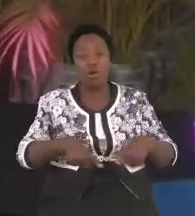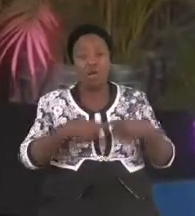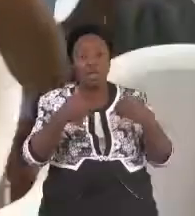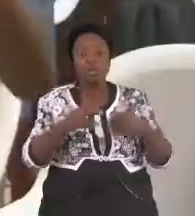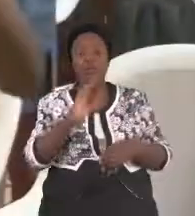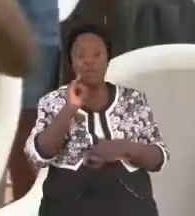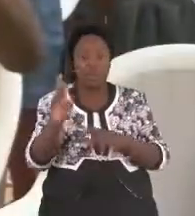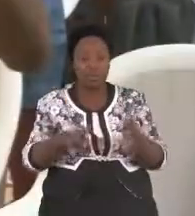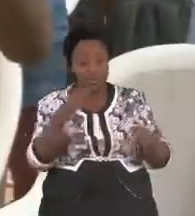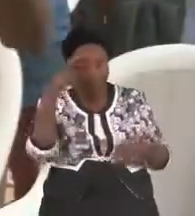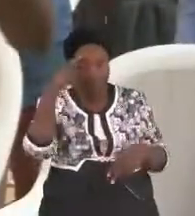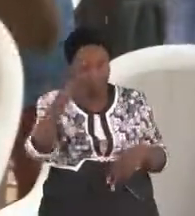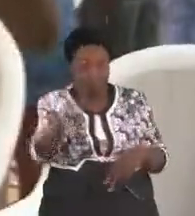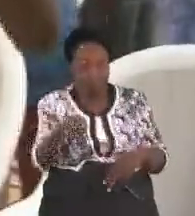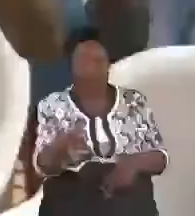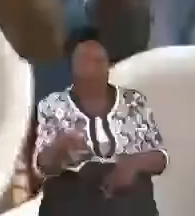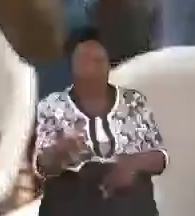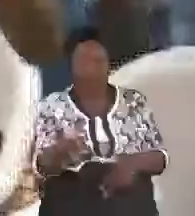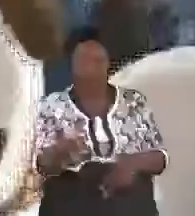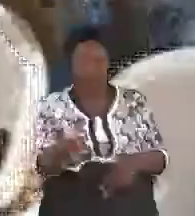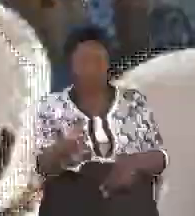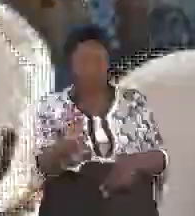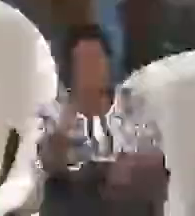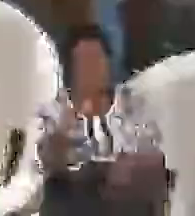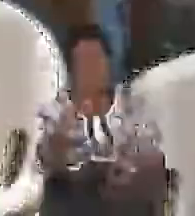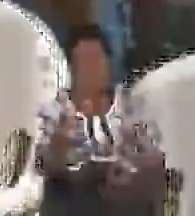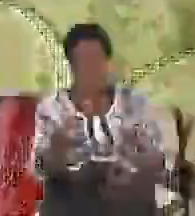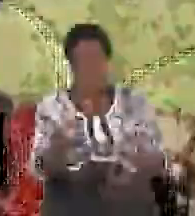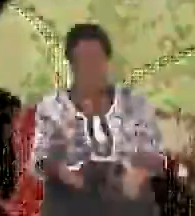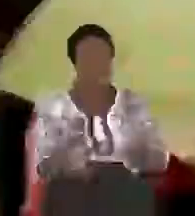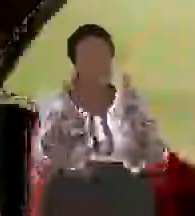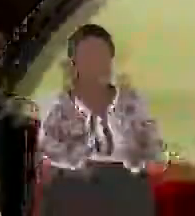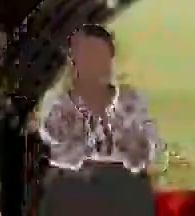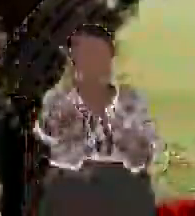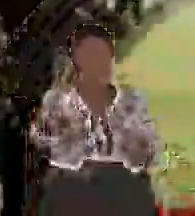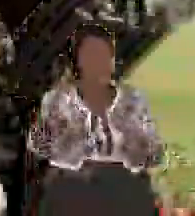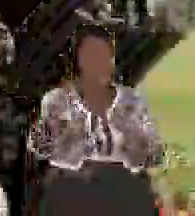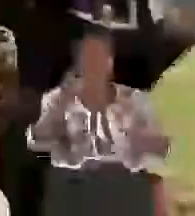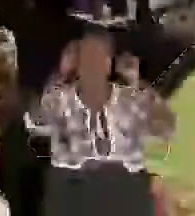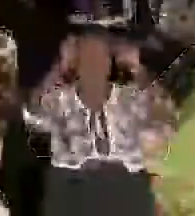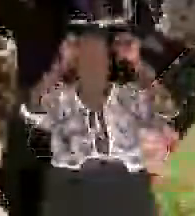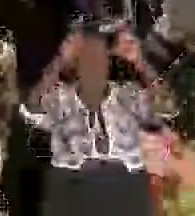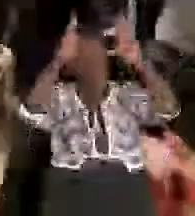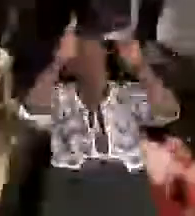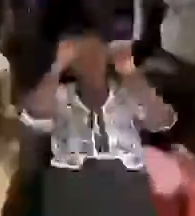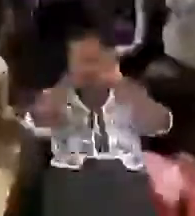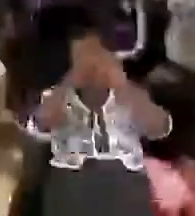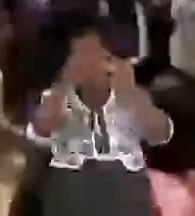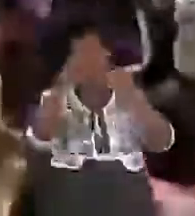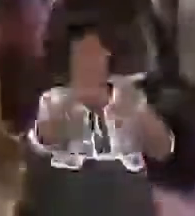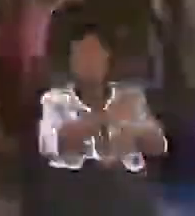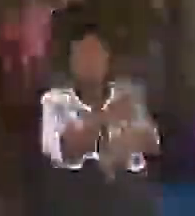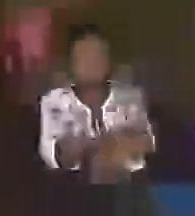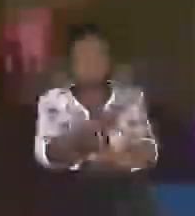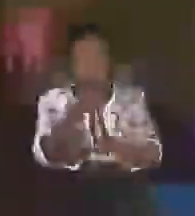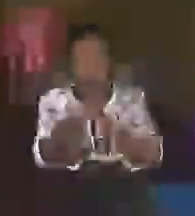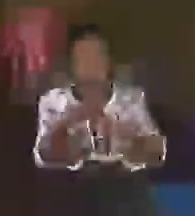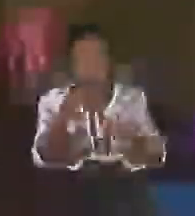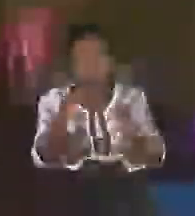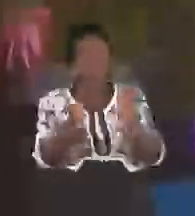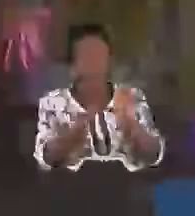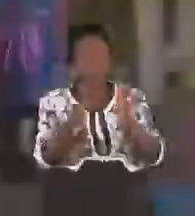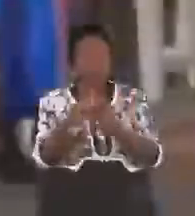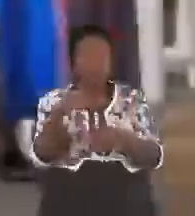you. What are you? Raise up that hand. Father, in the mighty name of Jesus, we thank you for